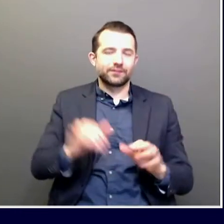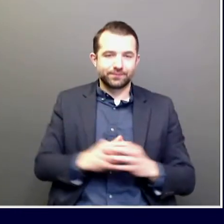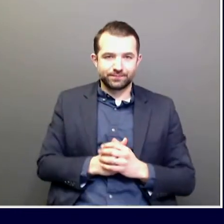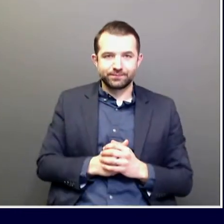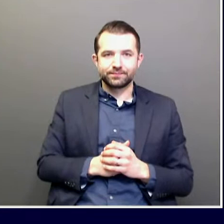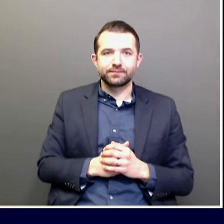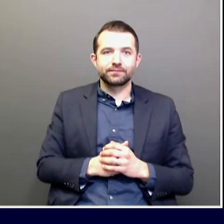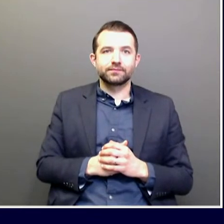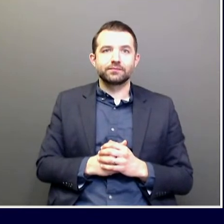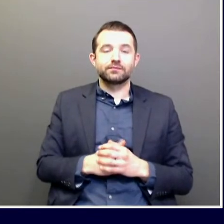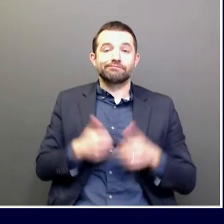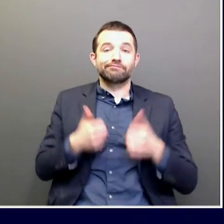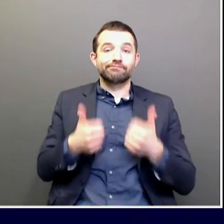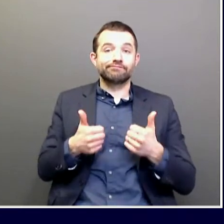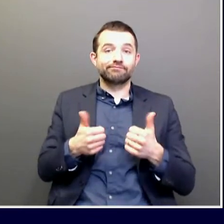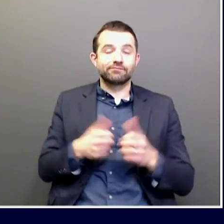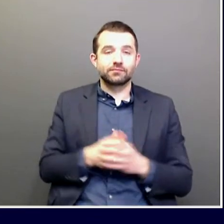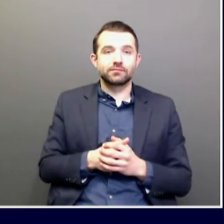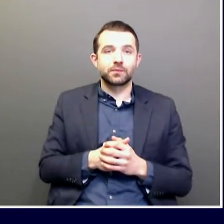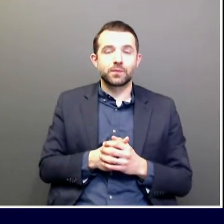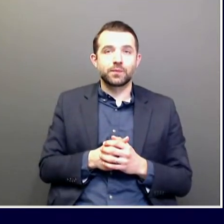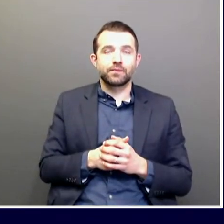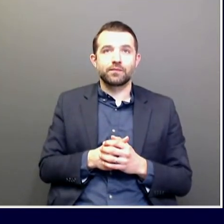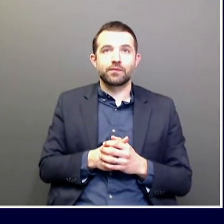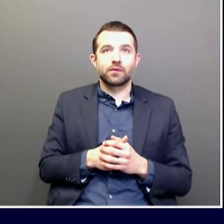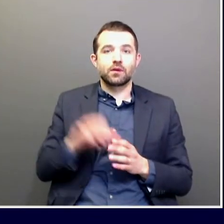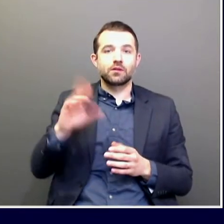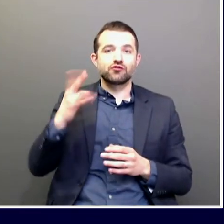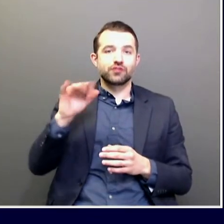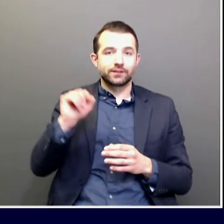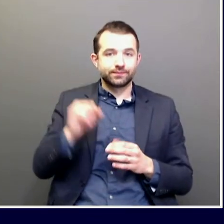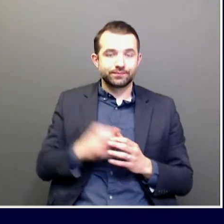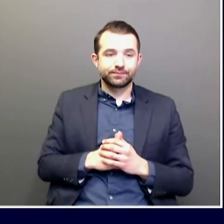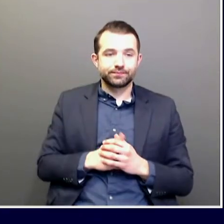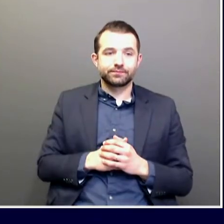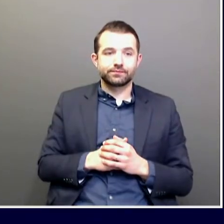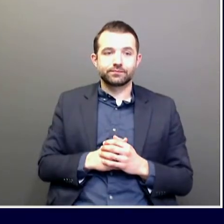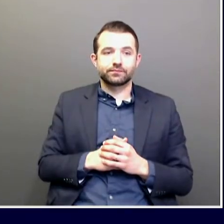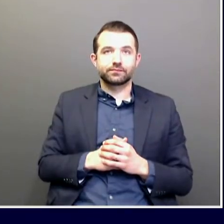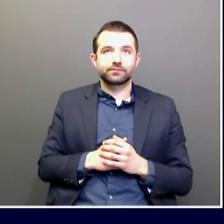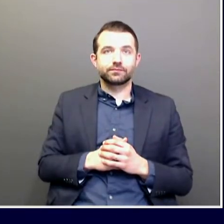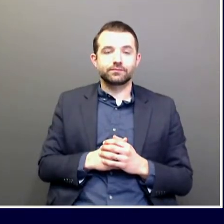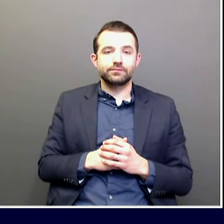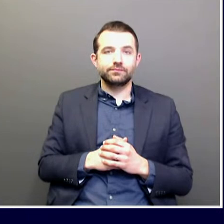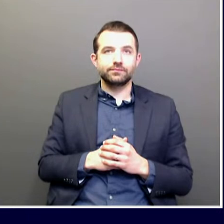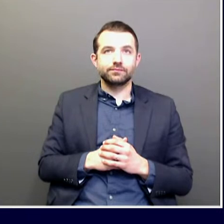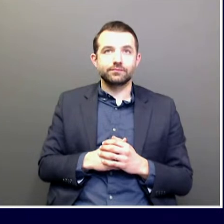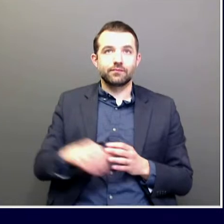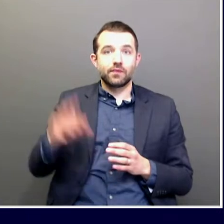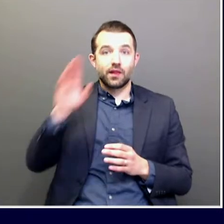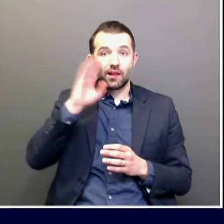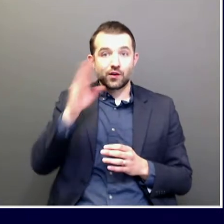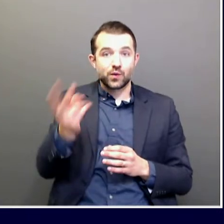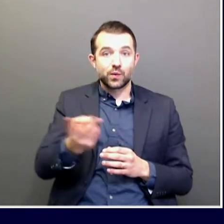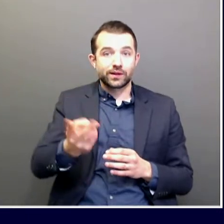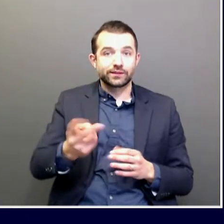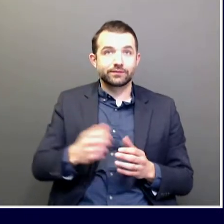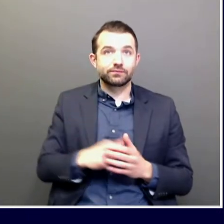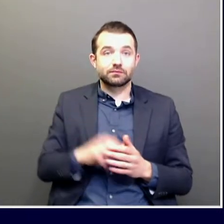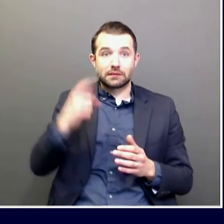on the bonuses that you announced. Will that be, because you talked about it as an ability to potentially recruit more